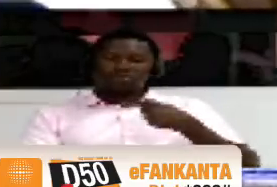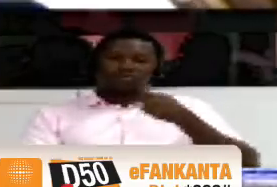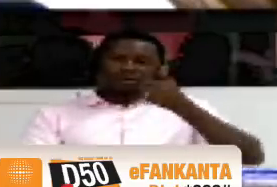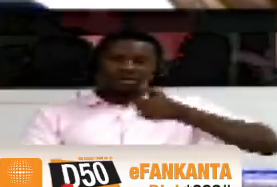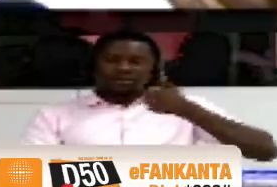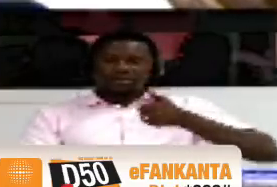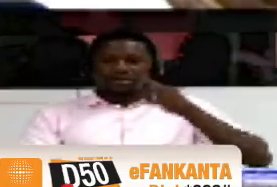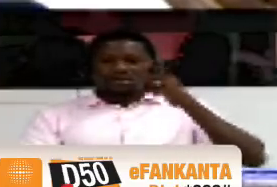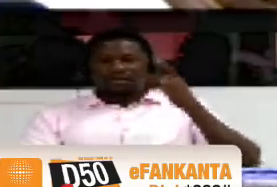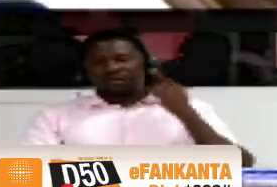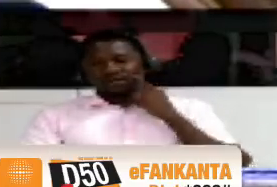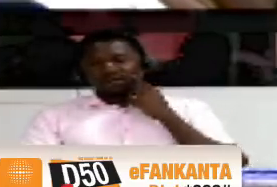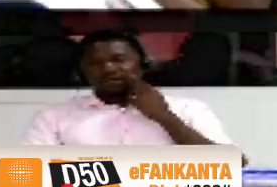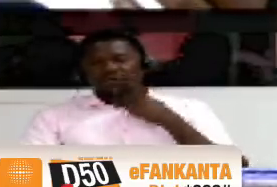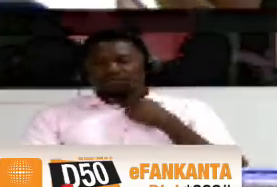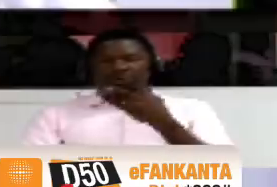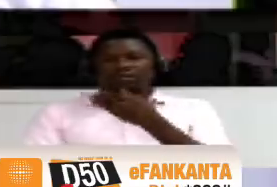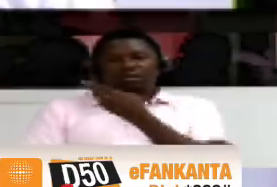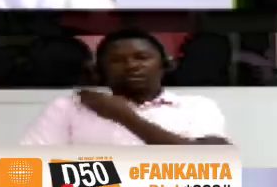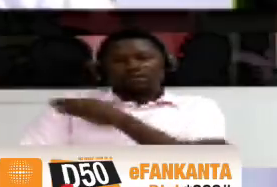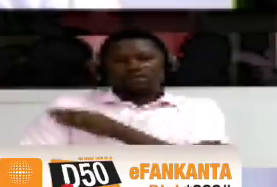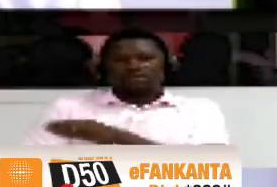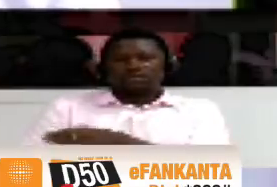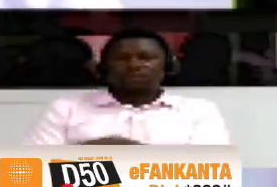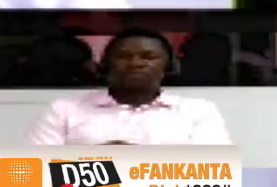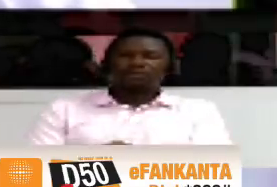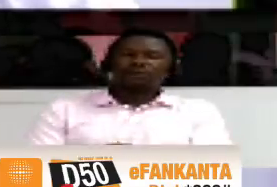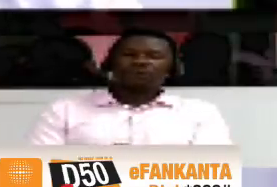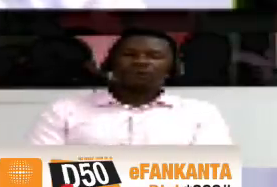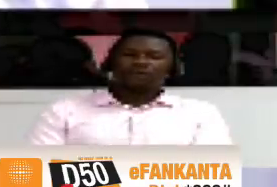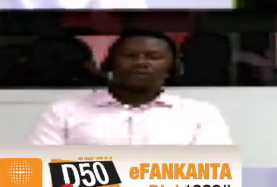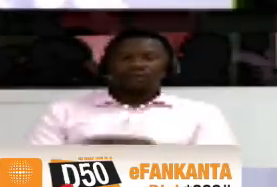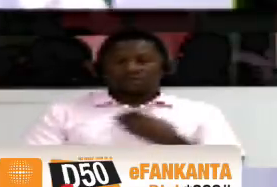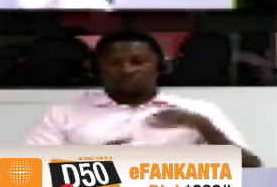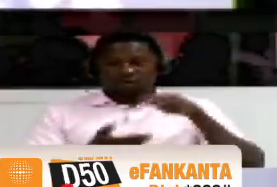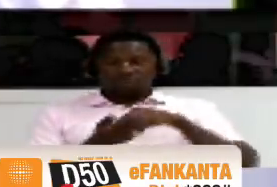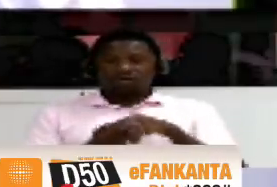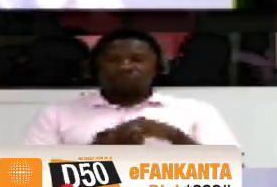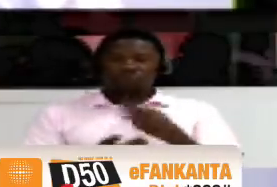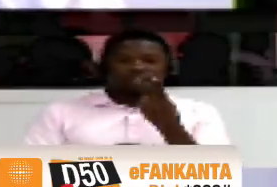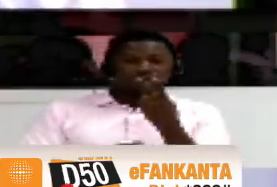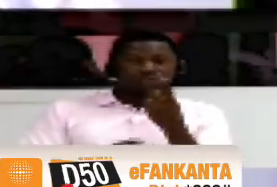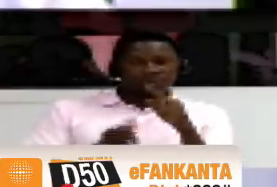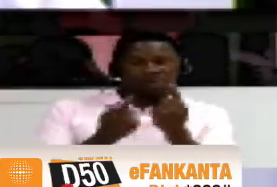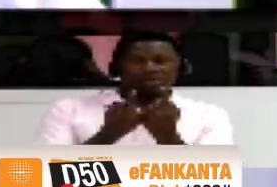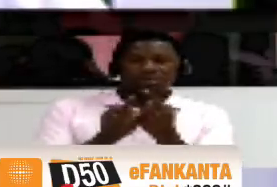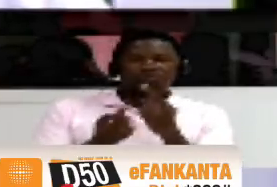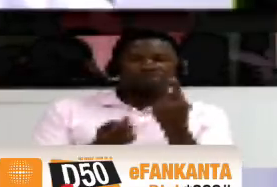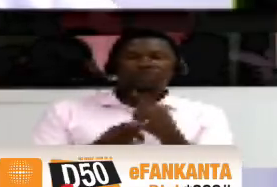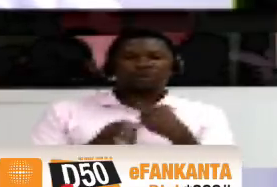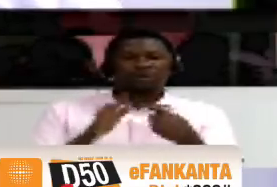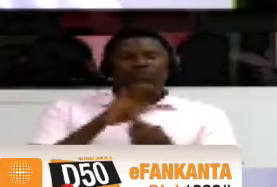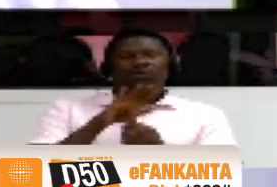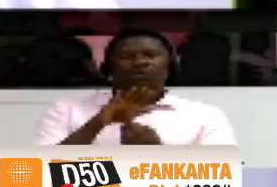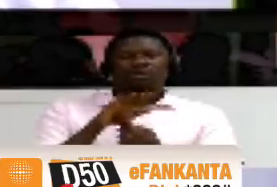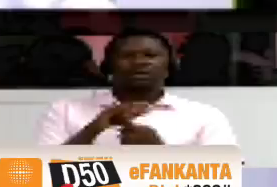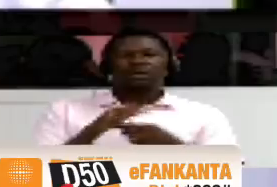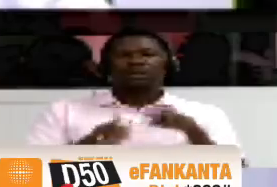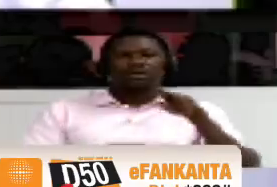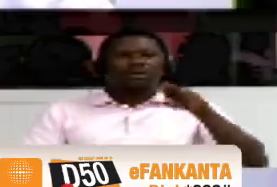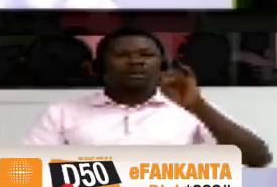released. And I want to put these two things because they are of importance. At the NIA headquarters,